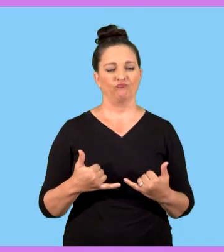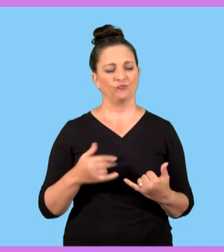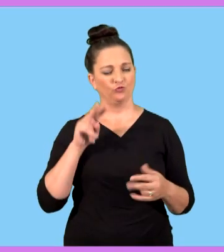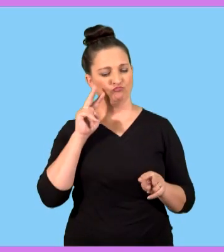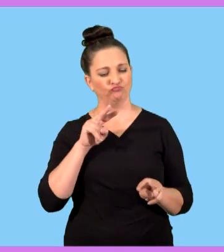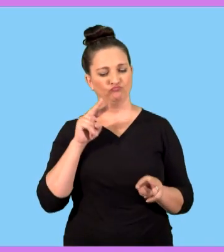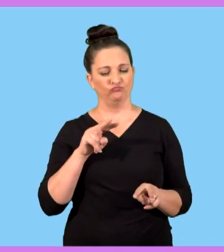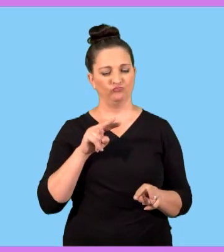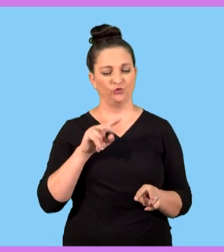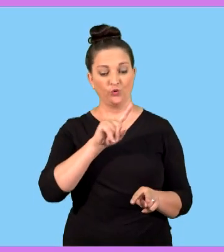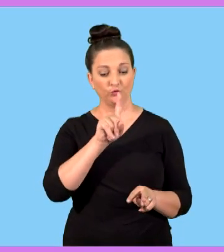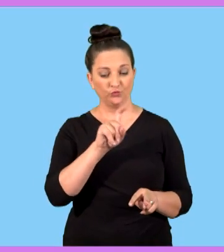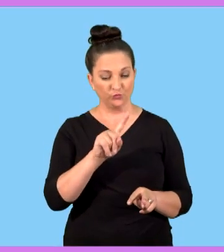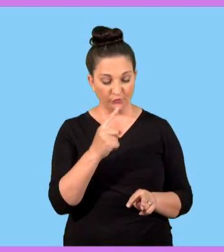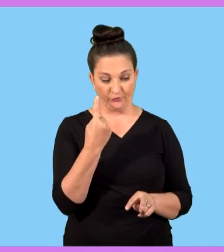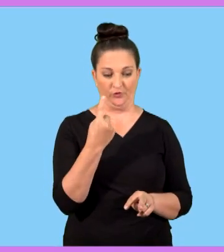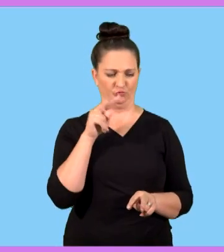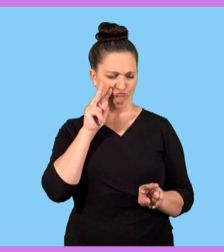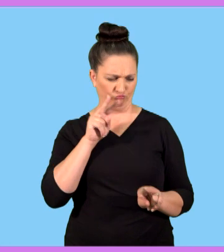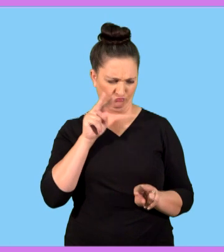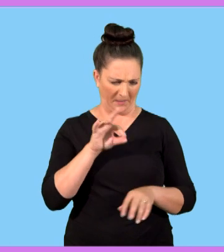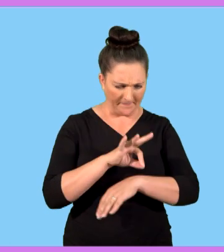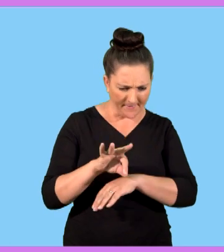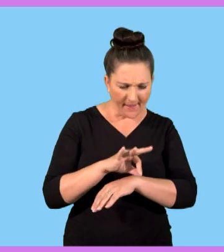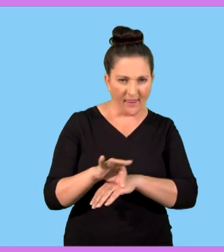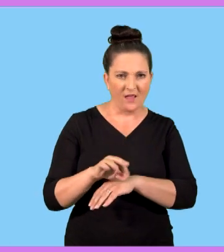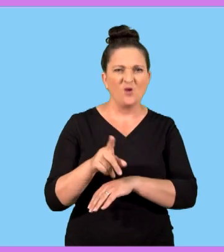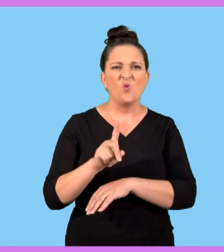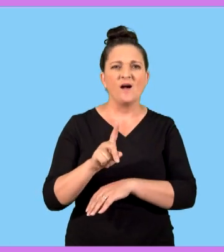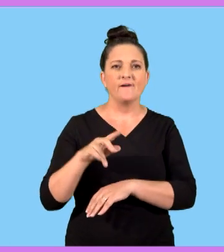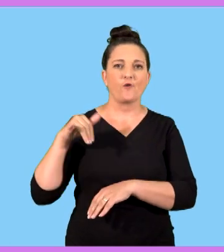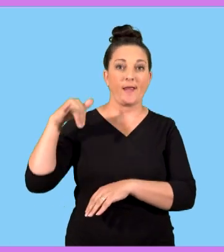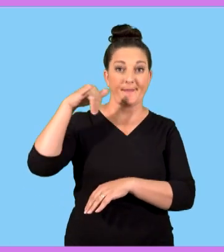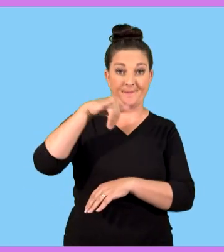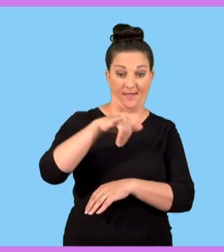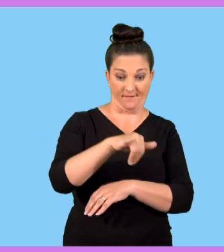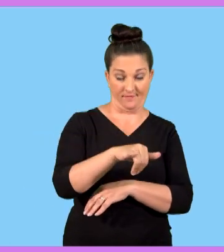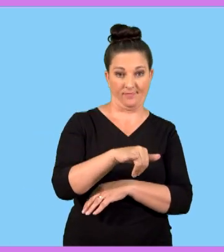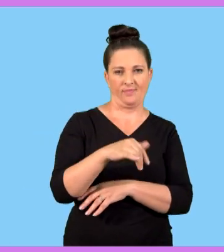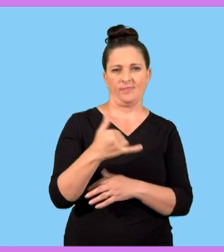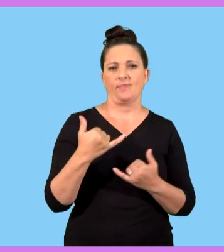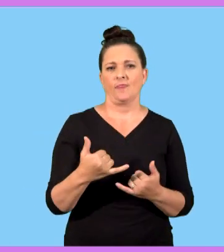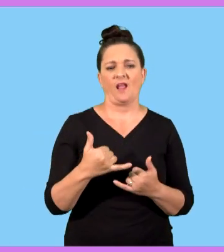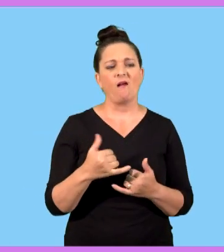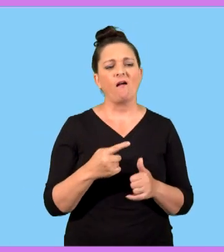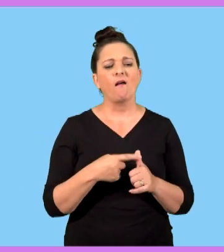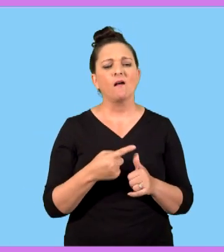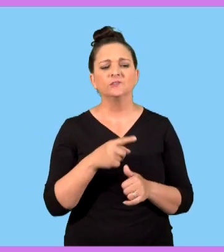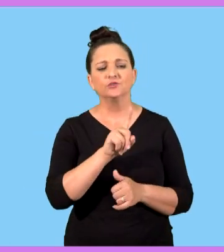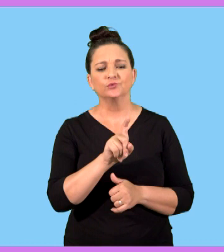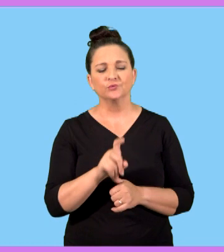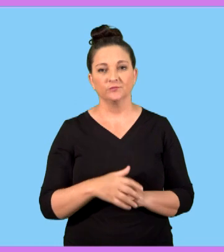first question, we are saying here, study the seating plan of an airplane and answer the questions that